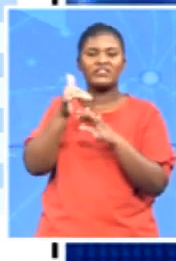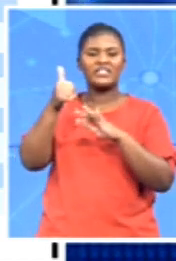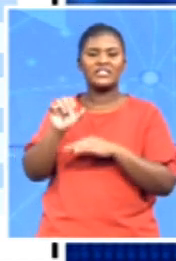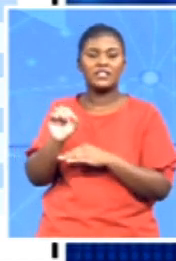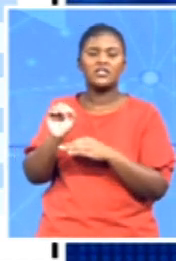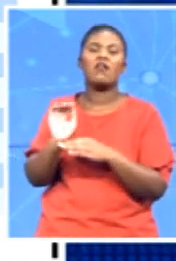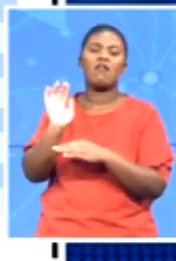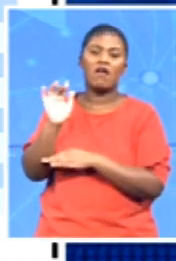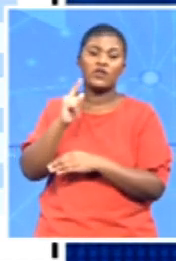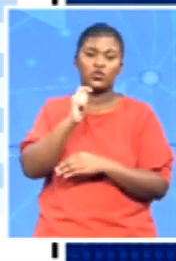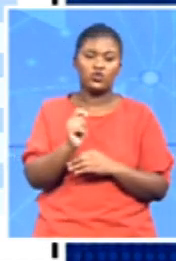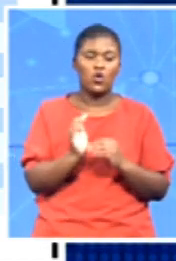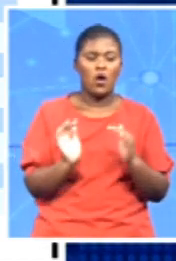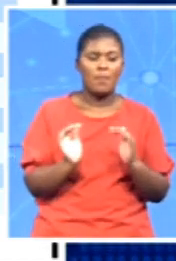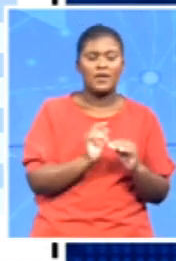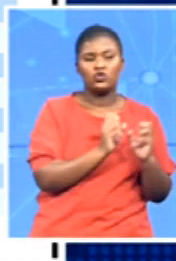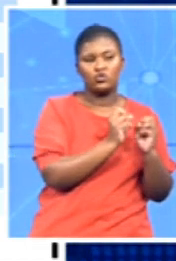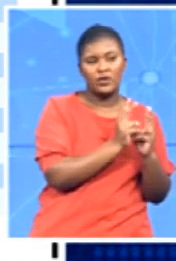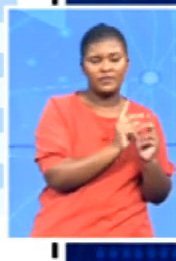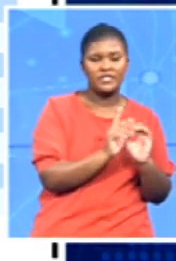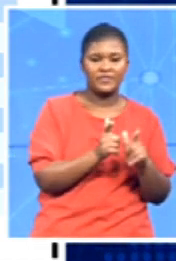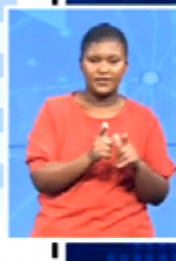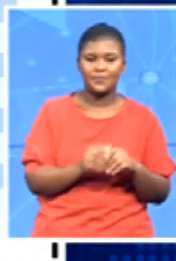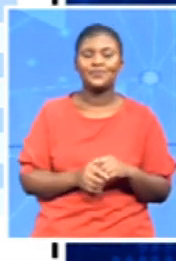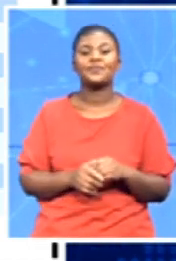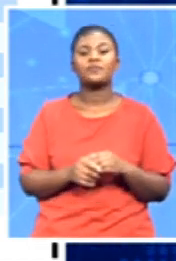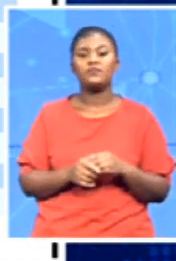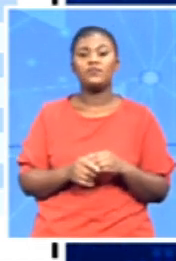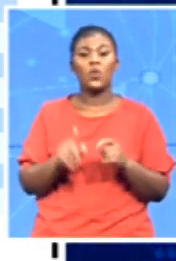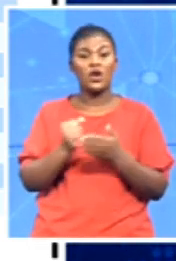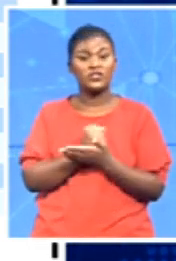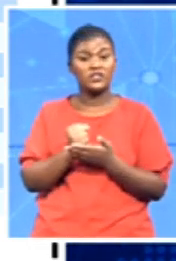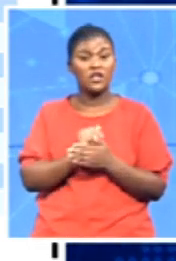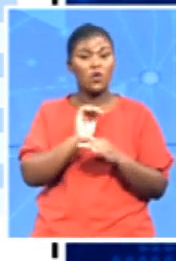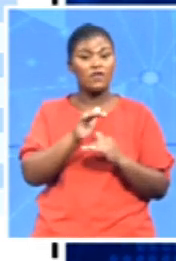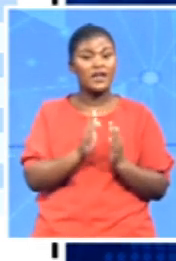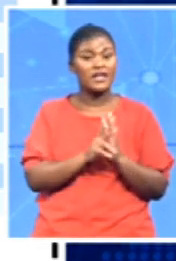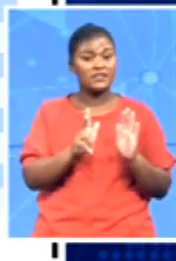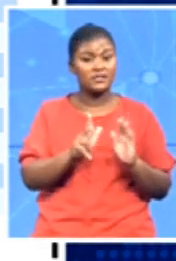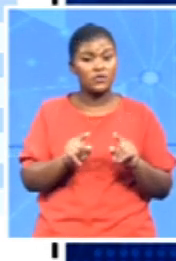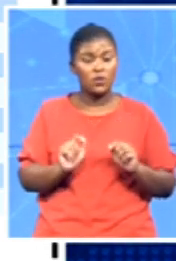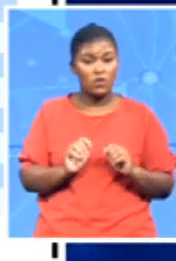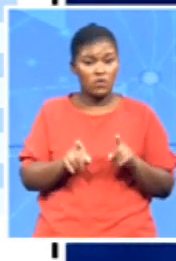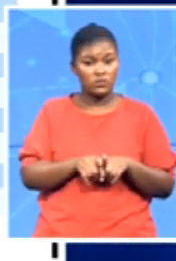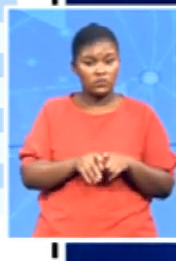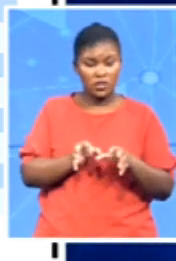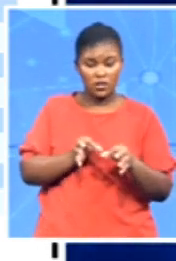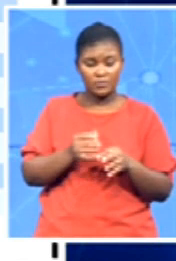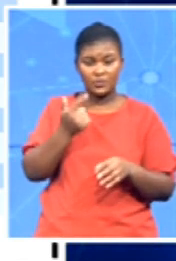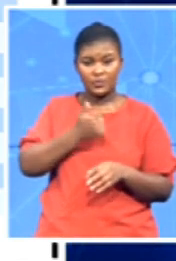17-year-olds. And then also the registration over 18s, the breakdown in the metro showing the Western sub-district